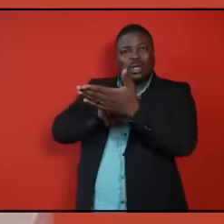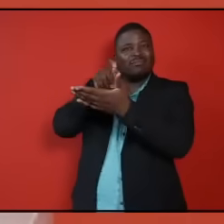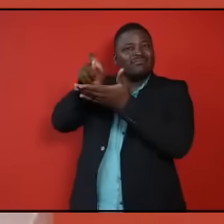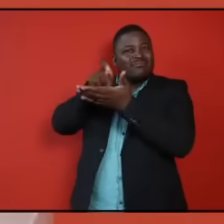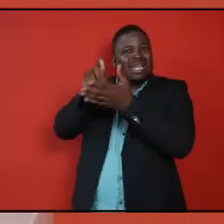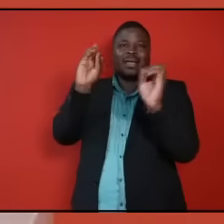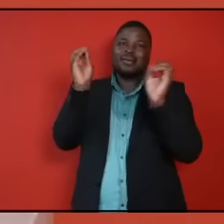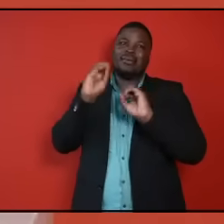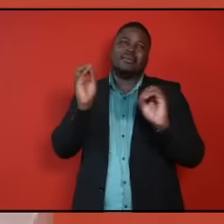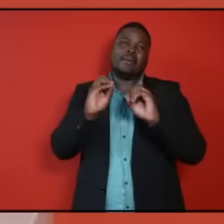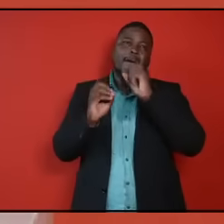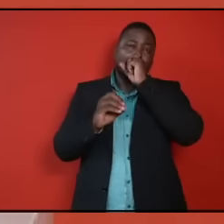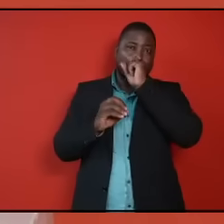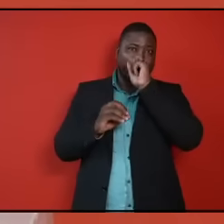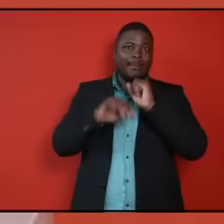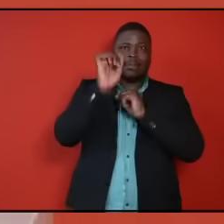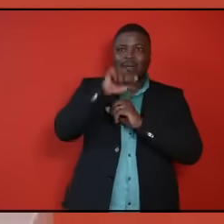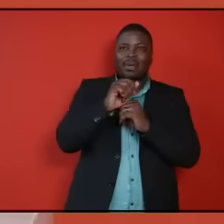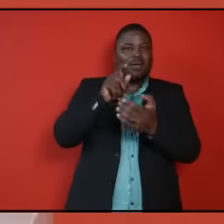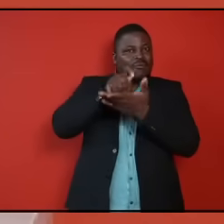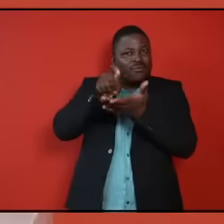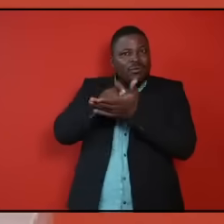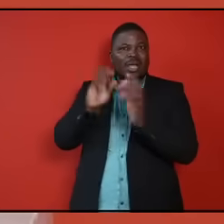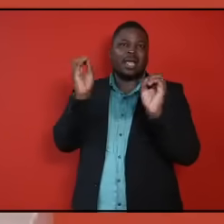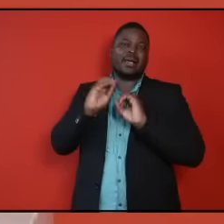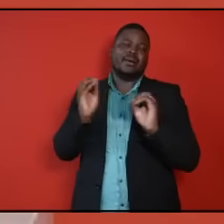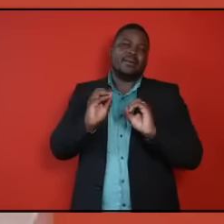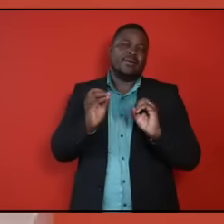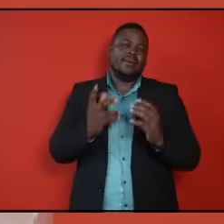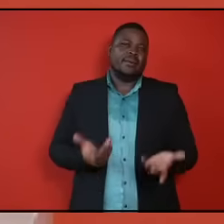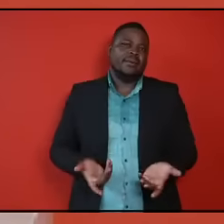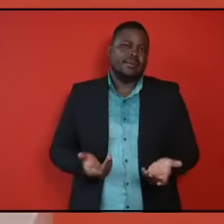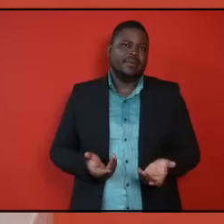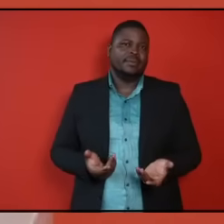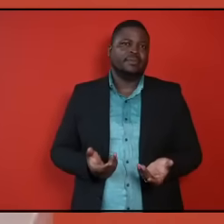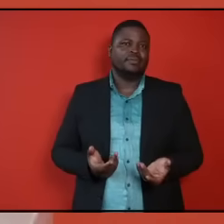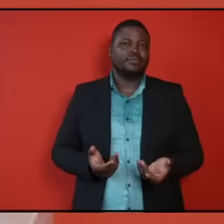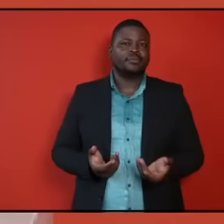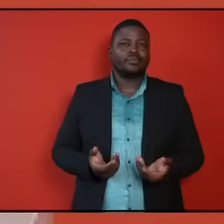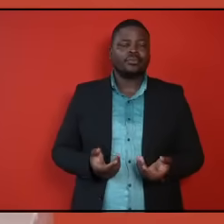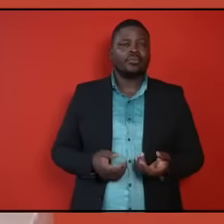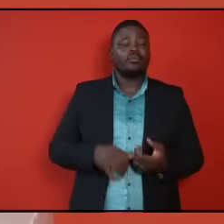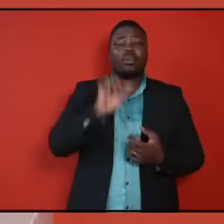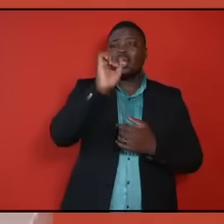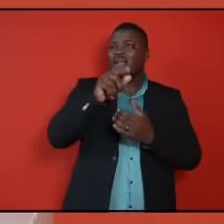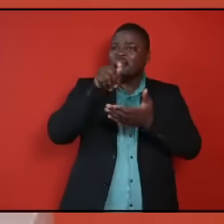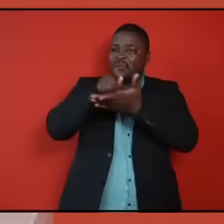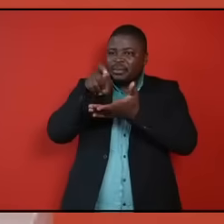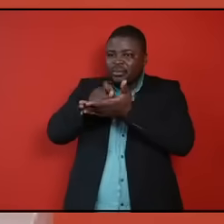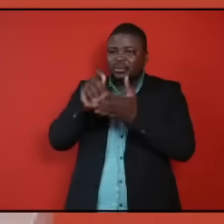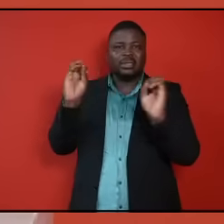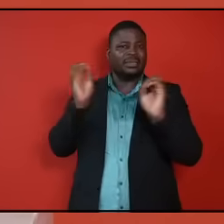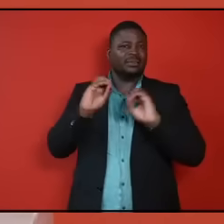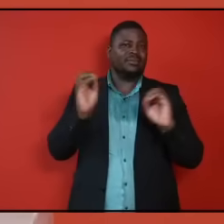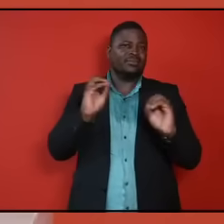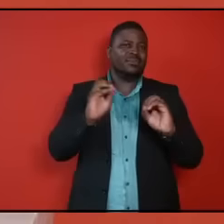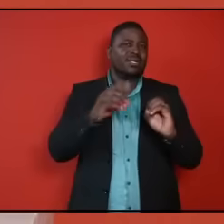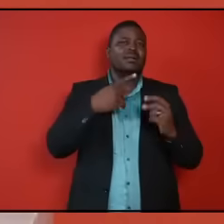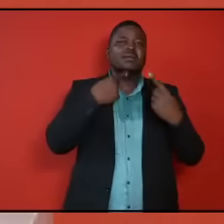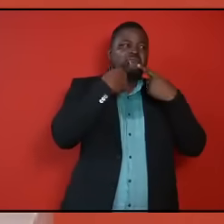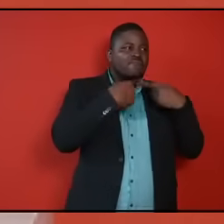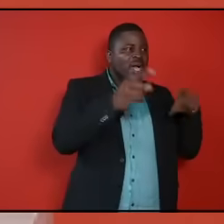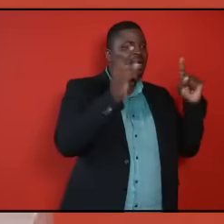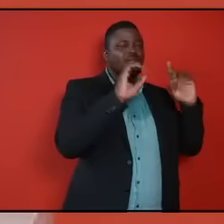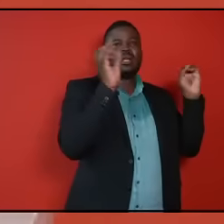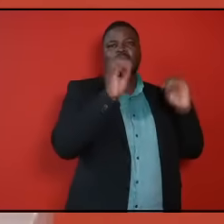visited. You've got social pages in your papers, social programs on TV, and so on and so forth. No one